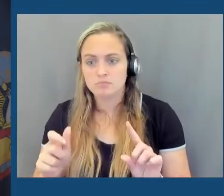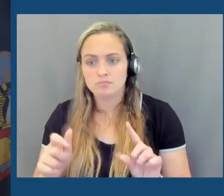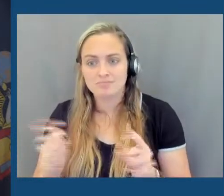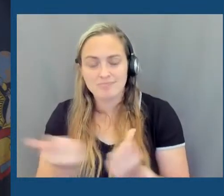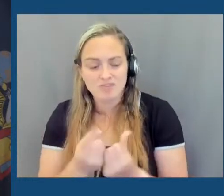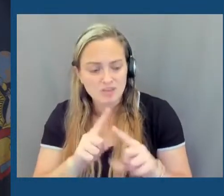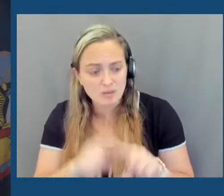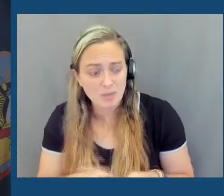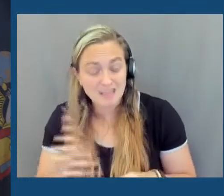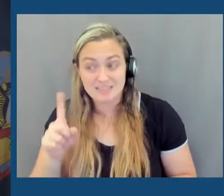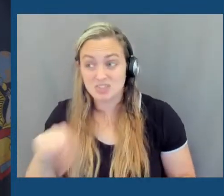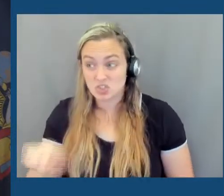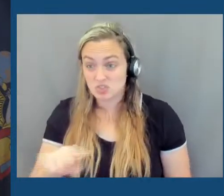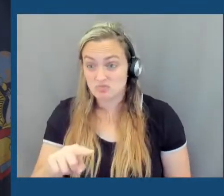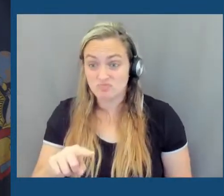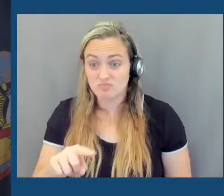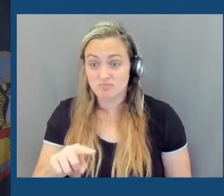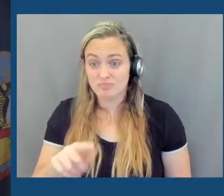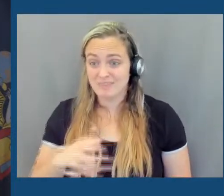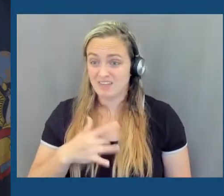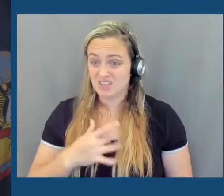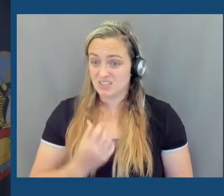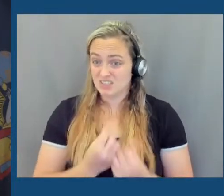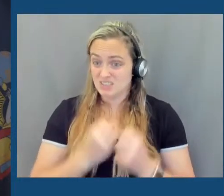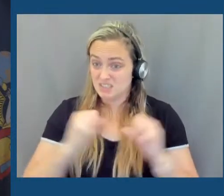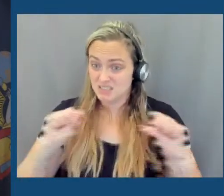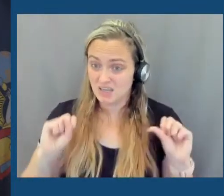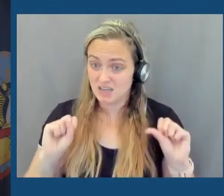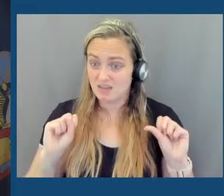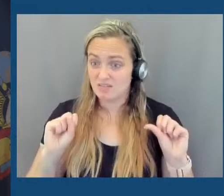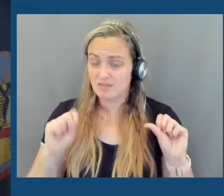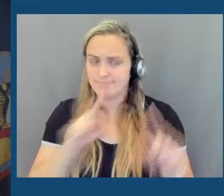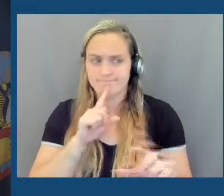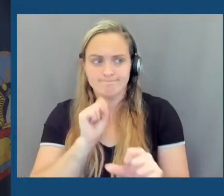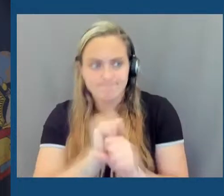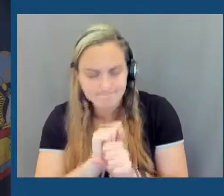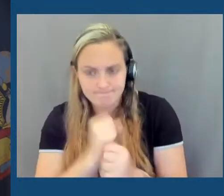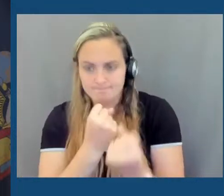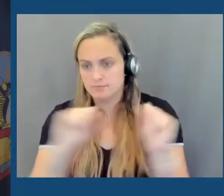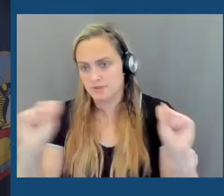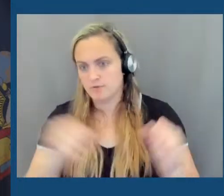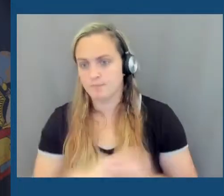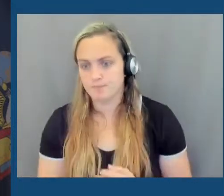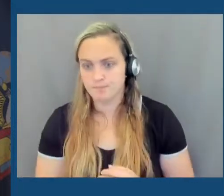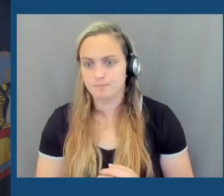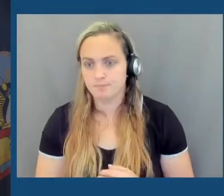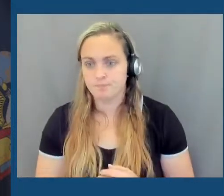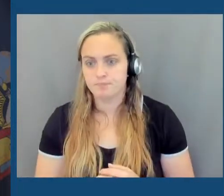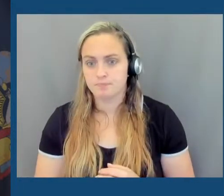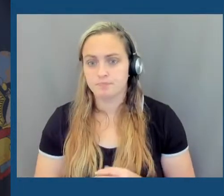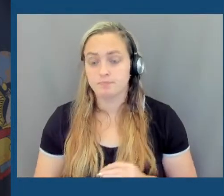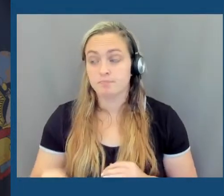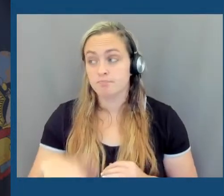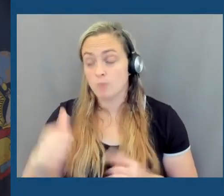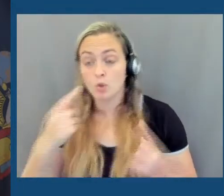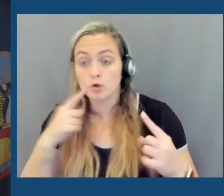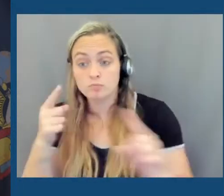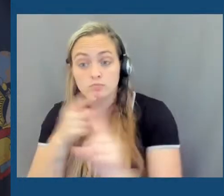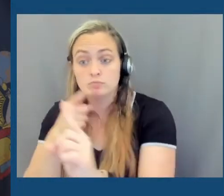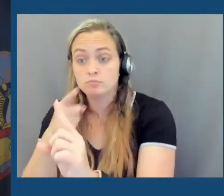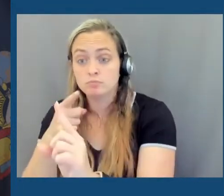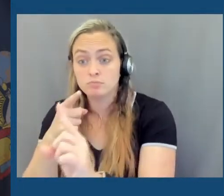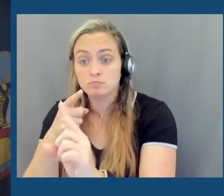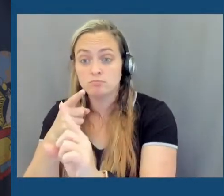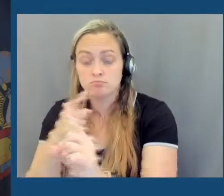on people feeling safe and being safe. All of our other accomplishments are built on that